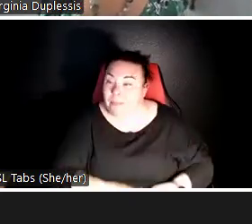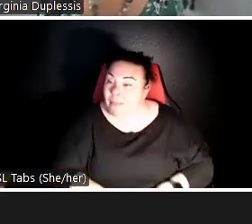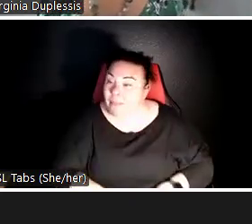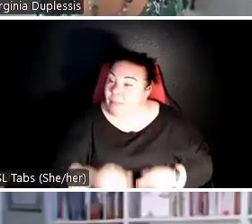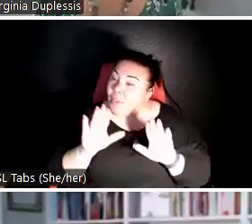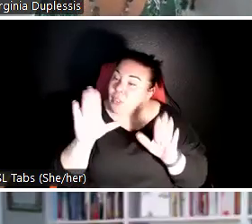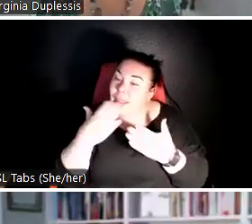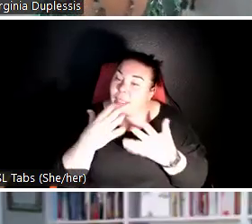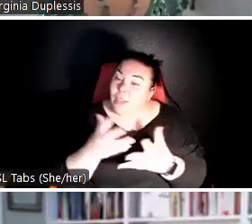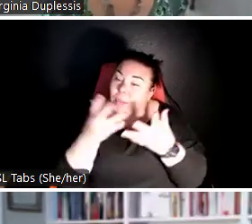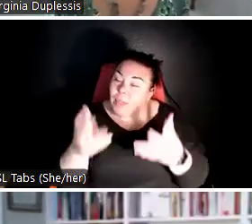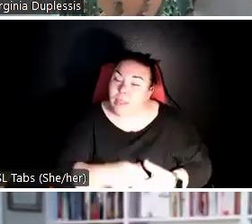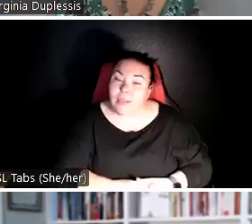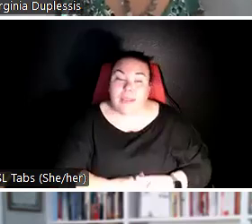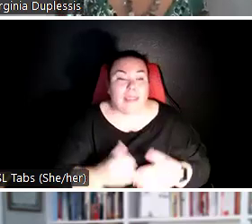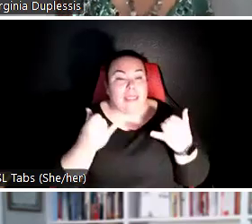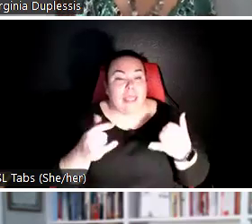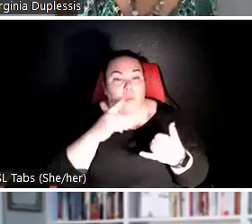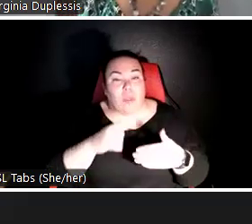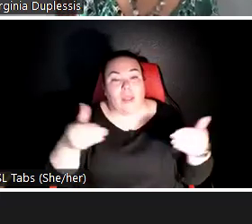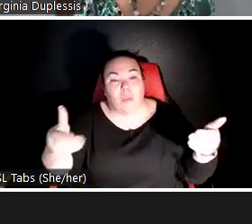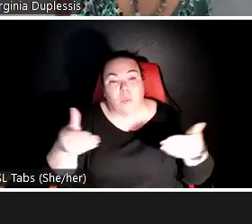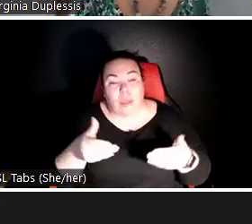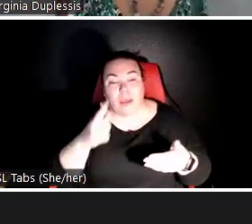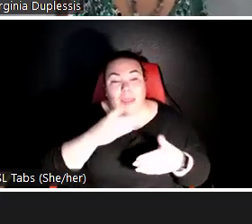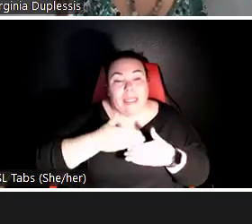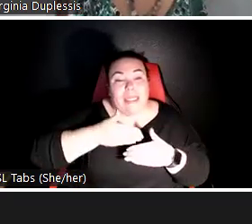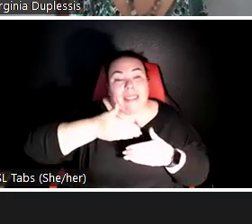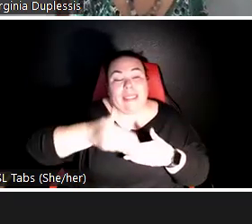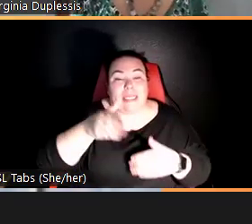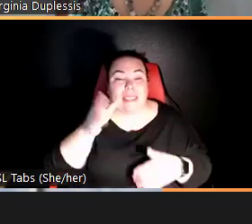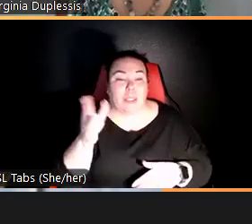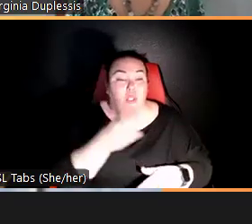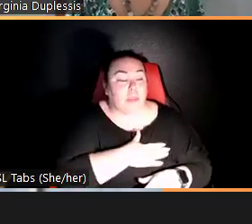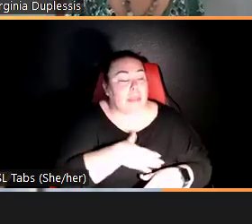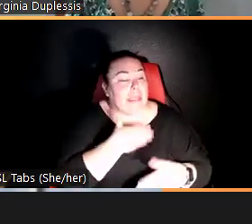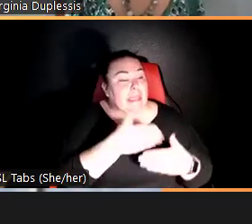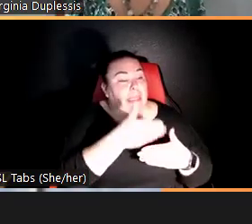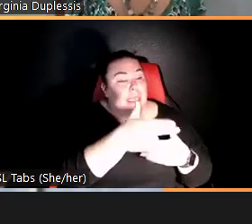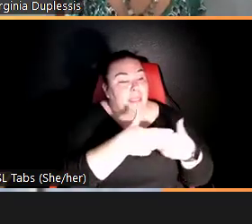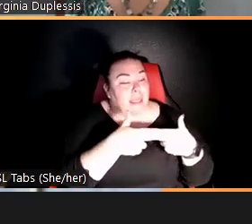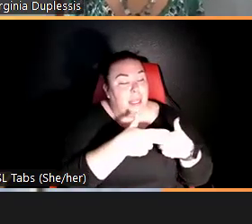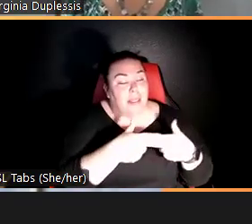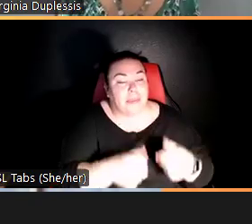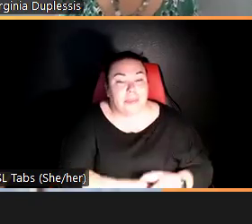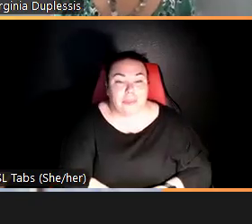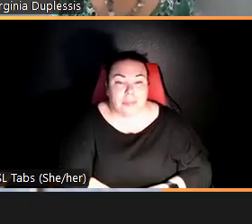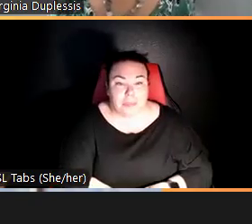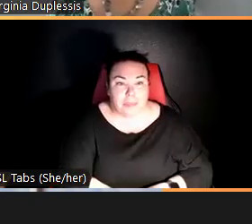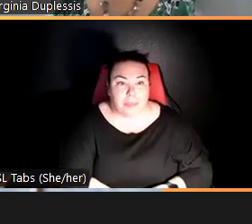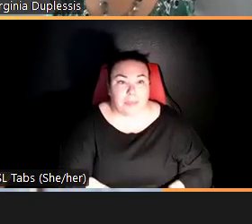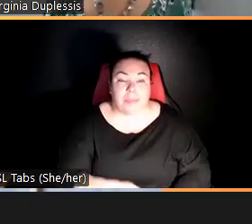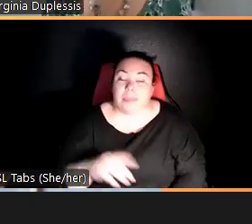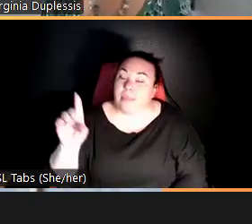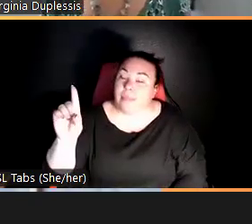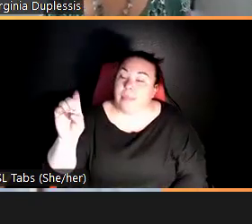much. We're going to welcome into the room our next speaker. If we can have the next slide, please. So we're welcoming Deborah